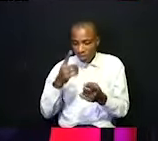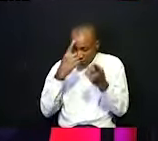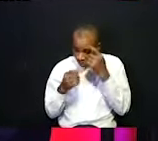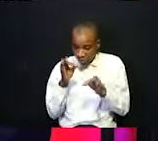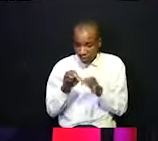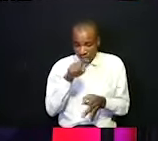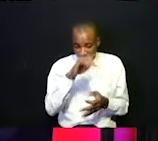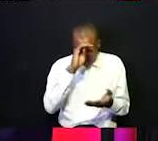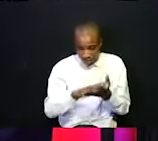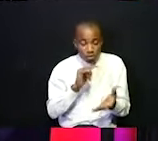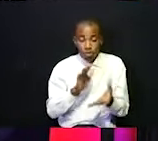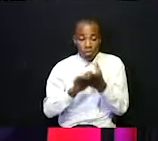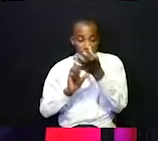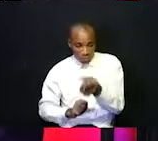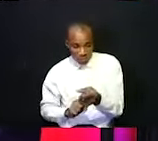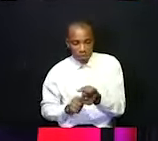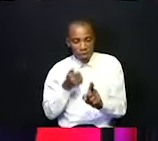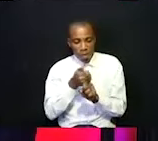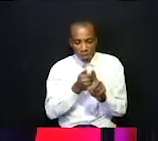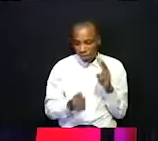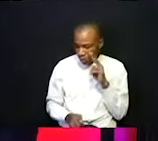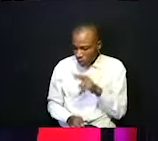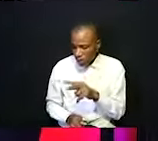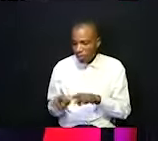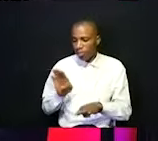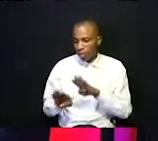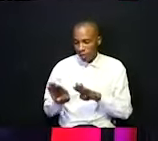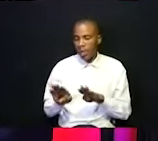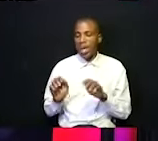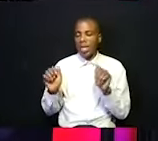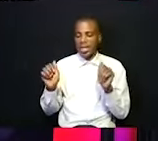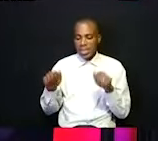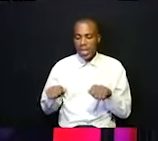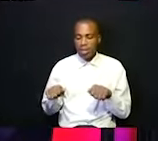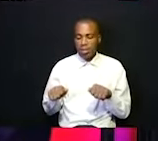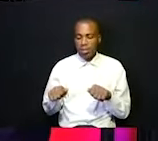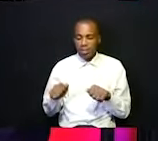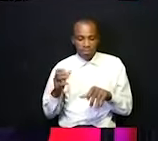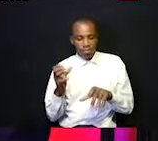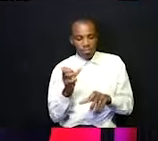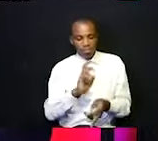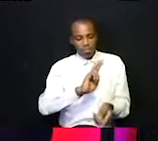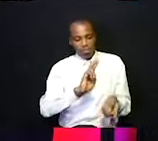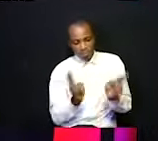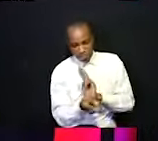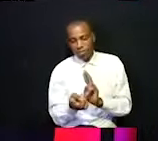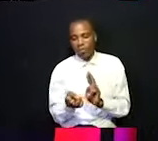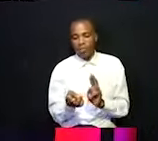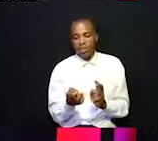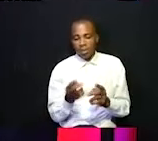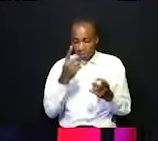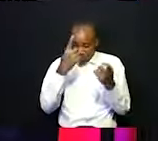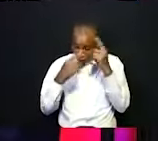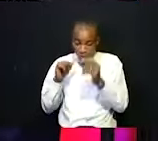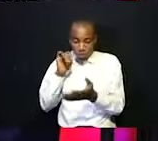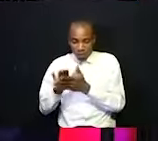the word, they may be won over without words by the behavior of their wives. The